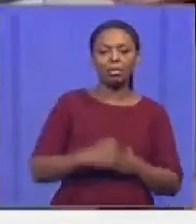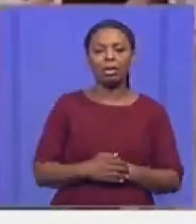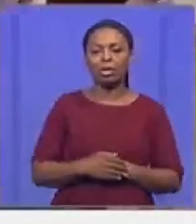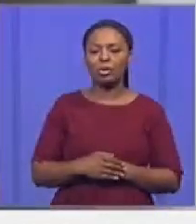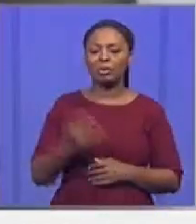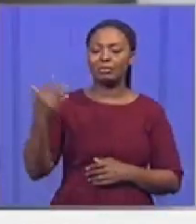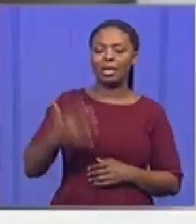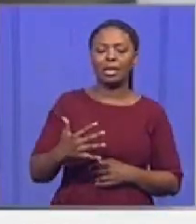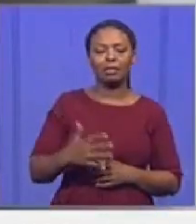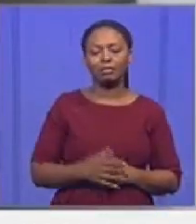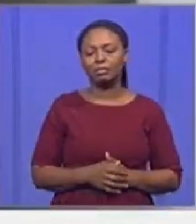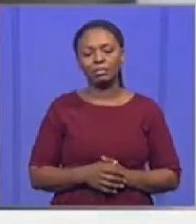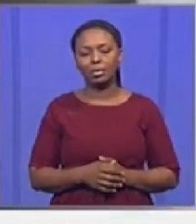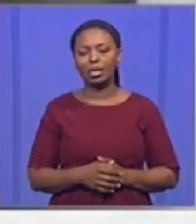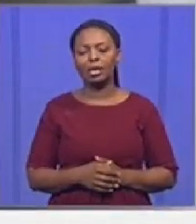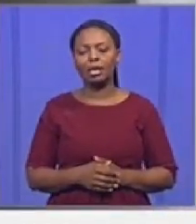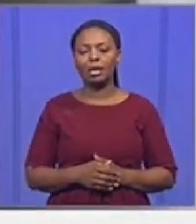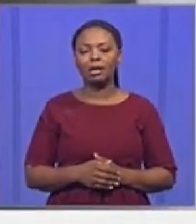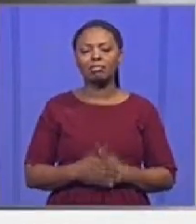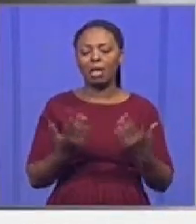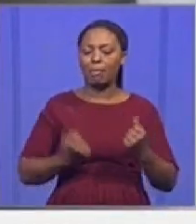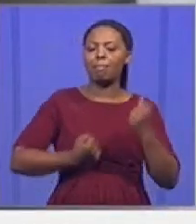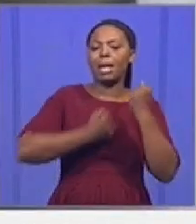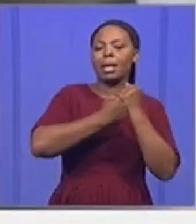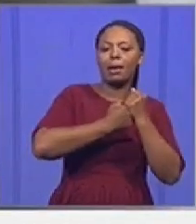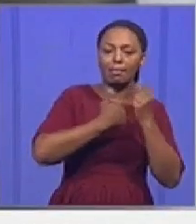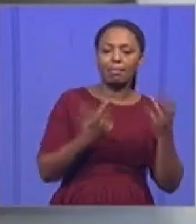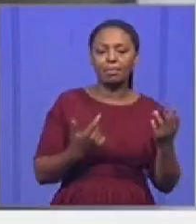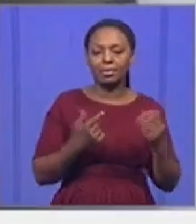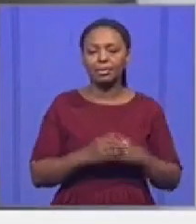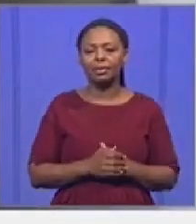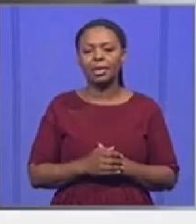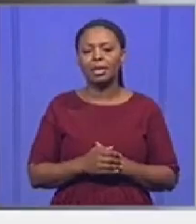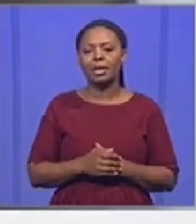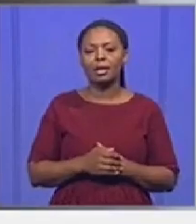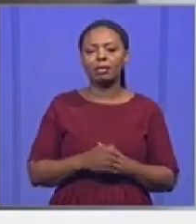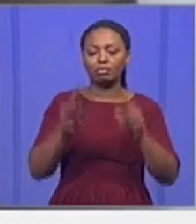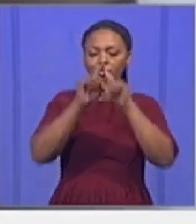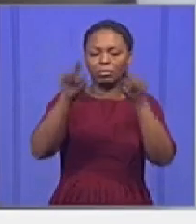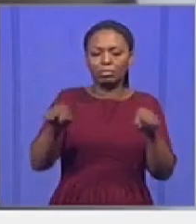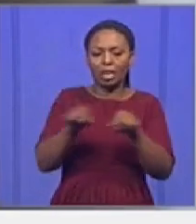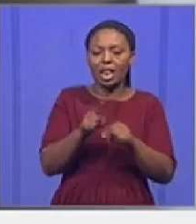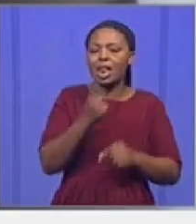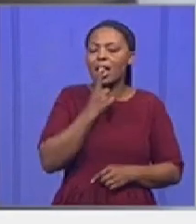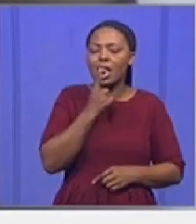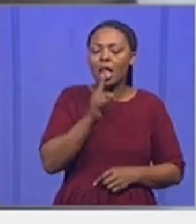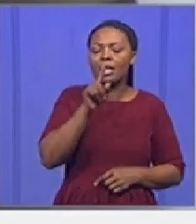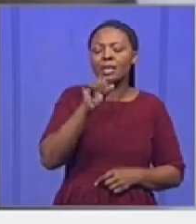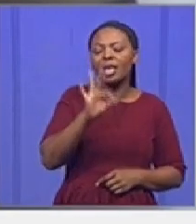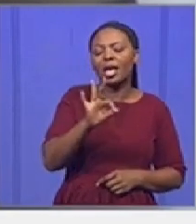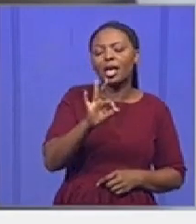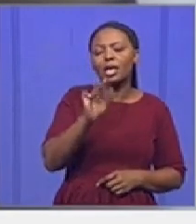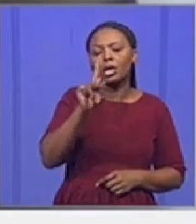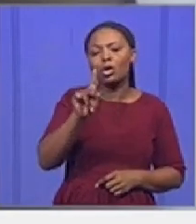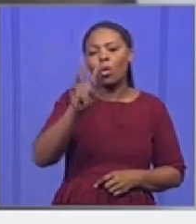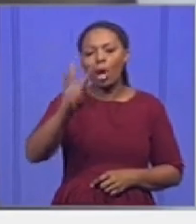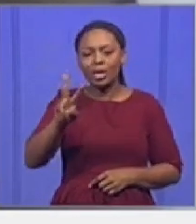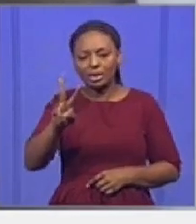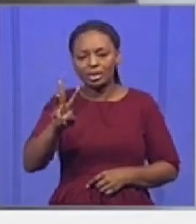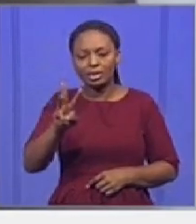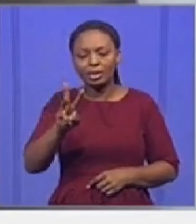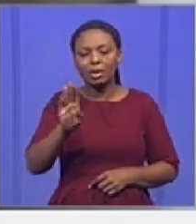tlase. For your backup, your normal backup, there will be your inverter and your battery, your 3 kilowatt battery, your 3